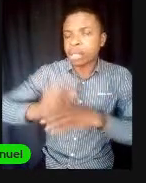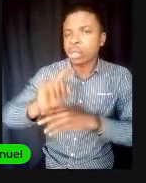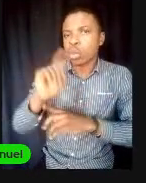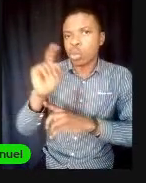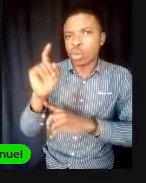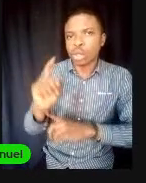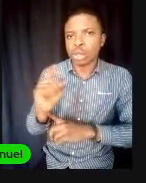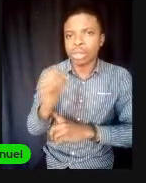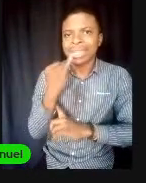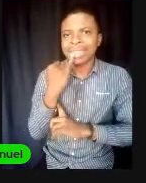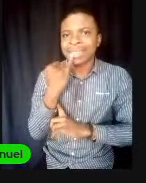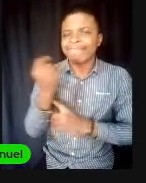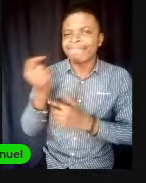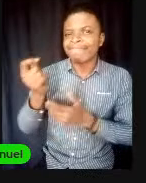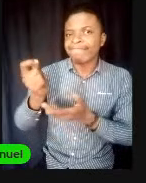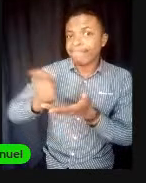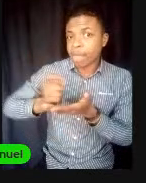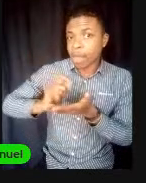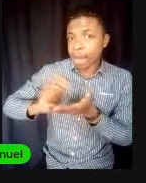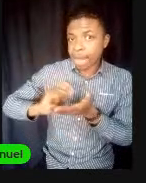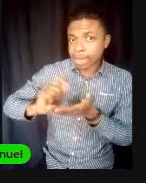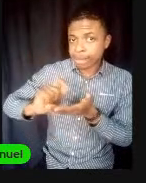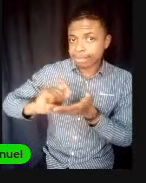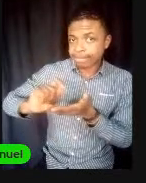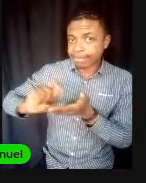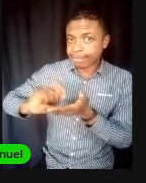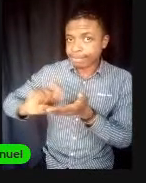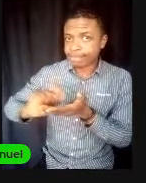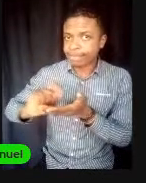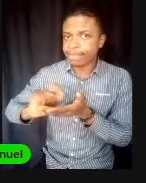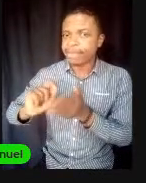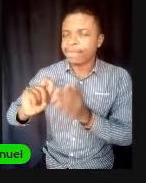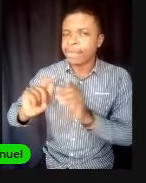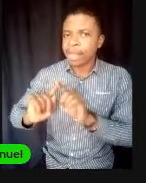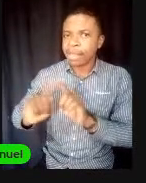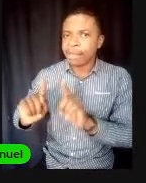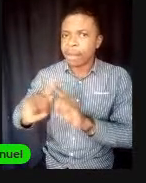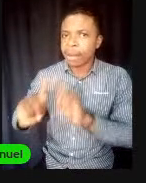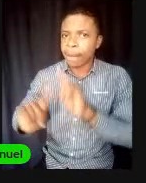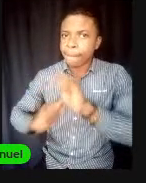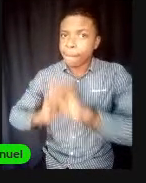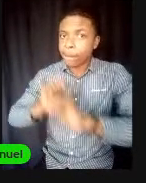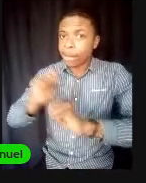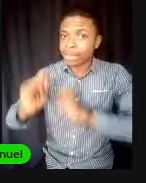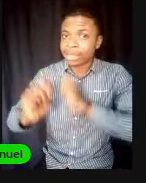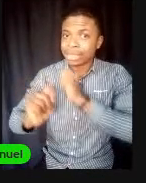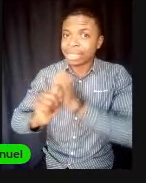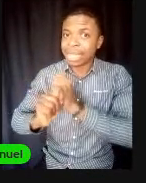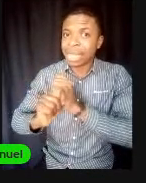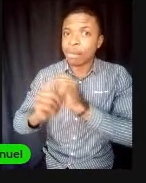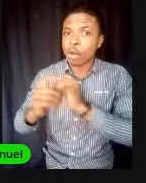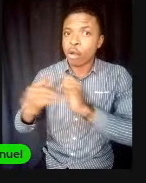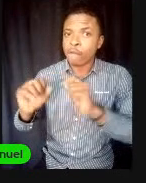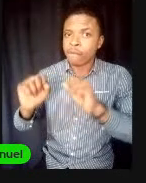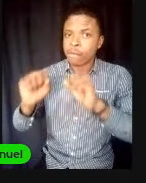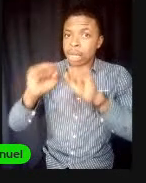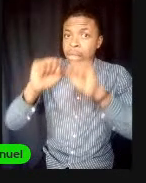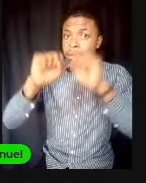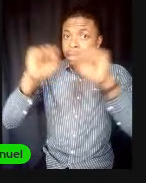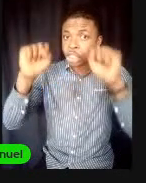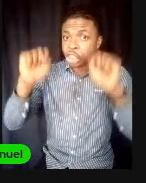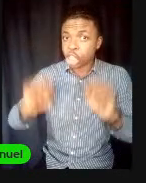of shapes. There are shapes there. Write out the kind of shapes and the objects you identified in the previous examples of graphic